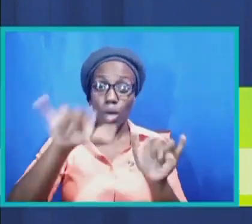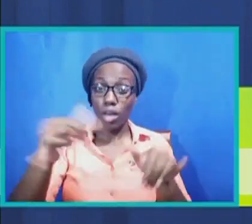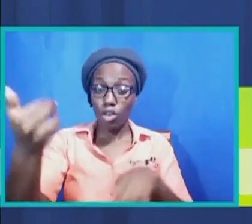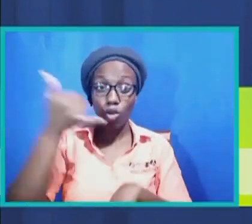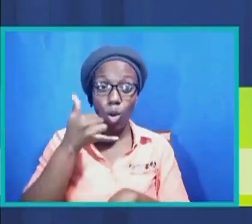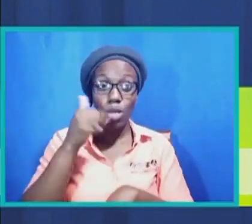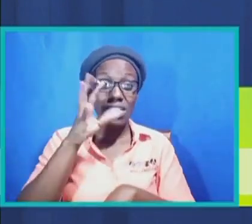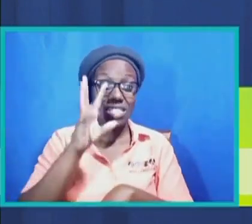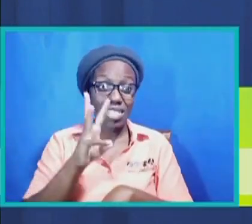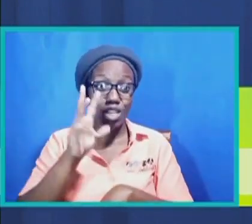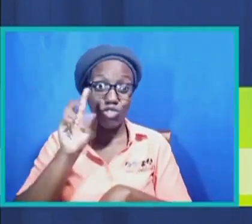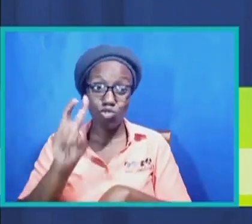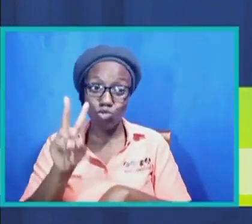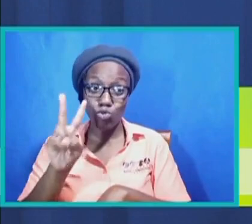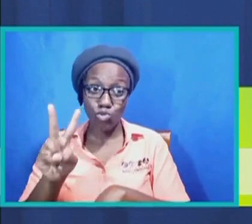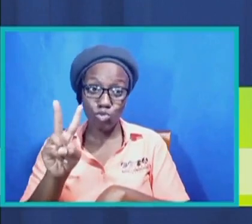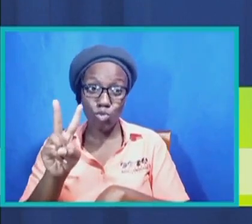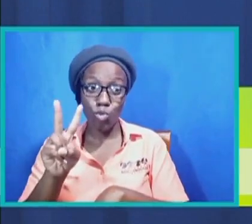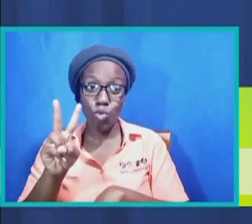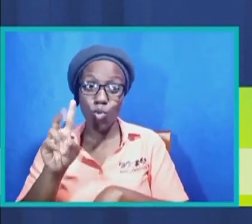622-4010 or WhatsApp us at